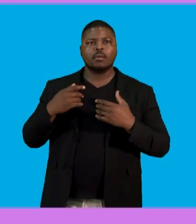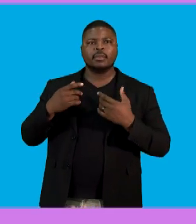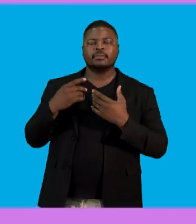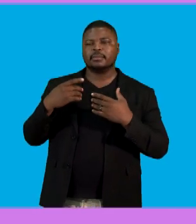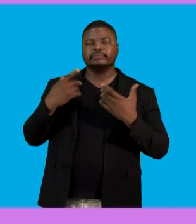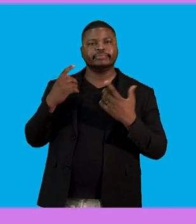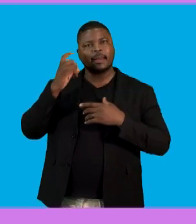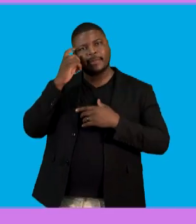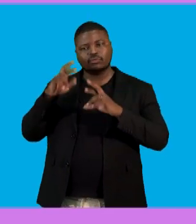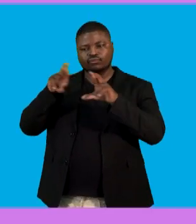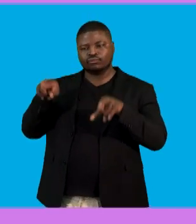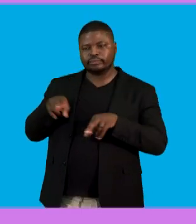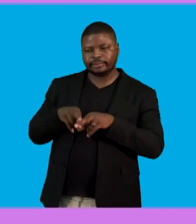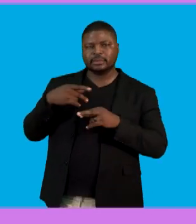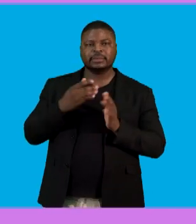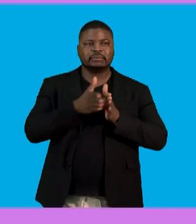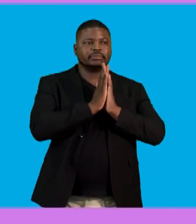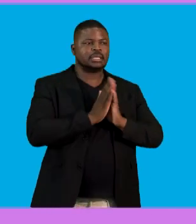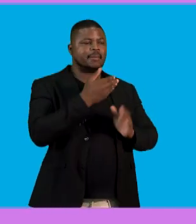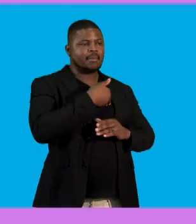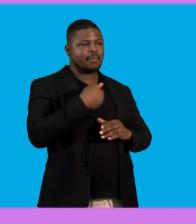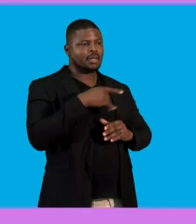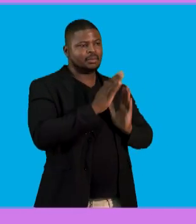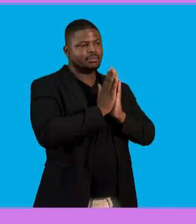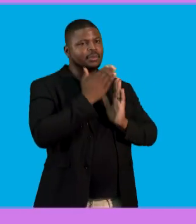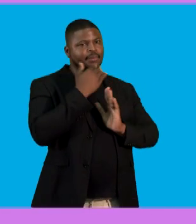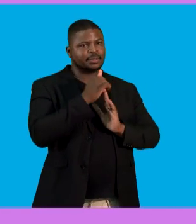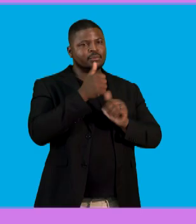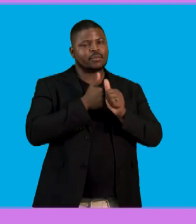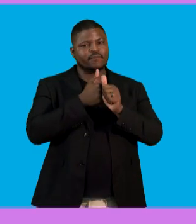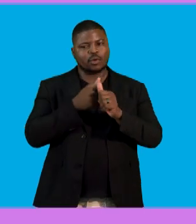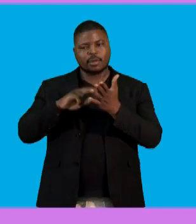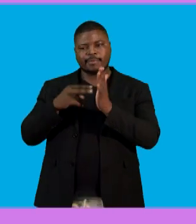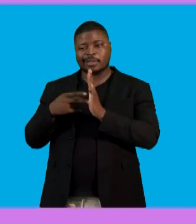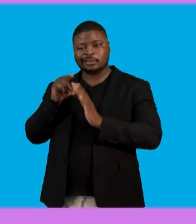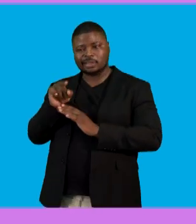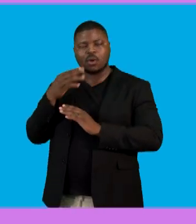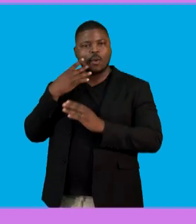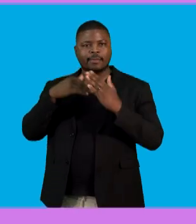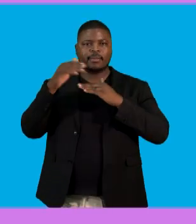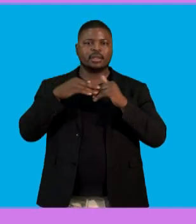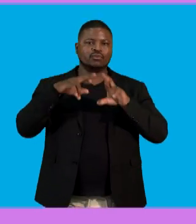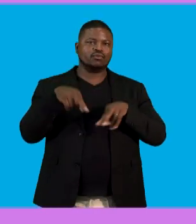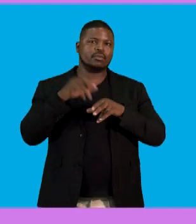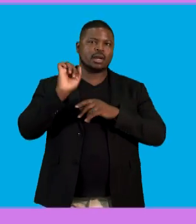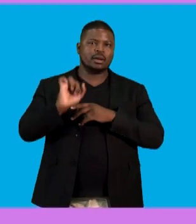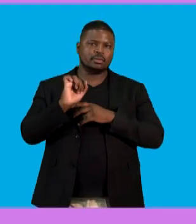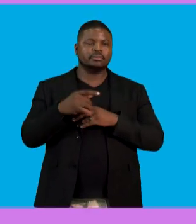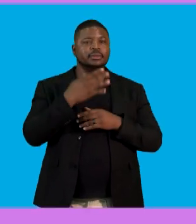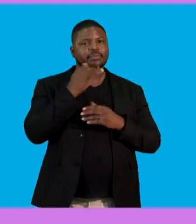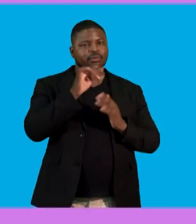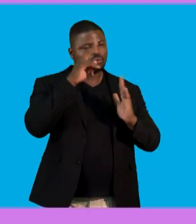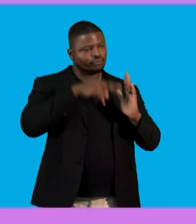decided to request her mom to use the floor plan when building her a bedroom. Study the plan below and answer the questions that follow. We are